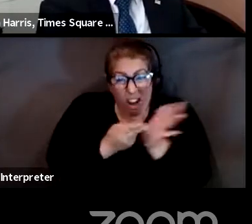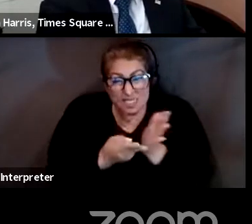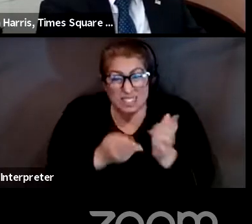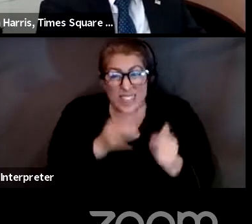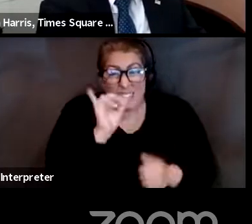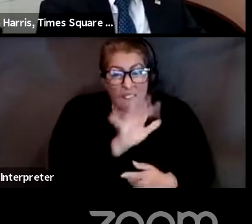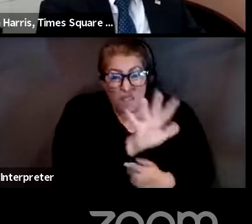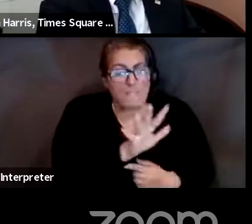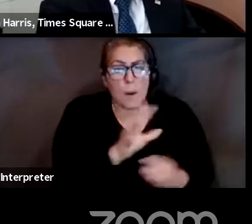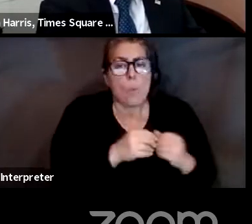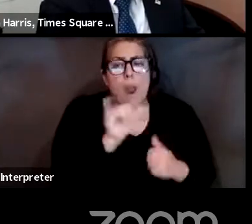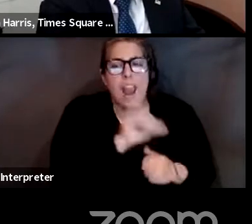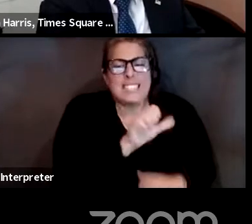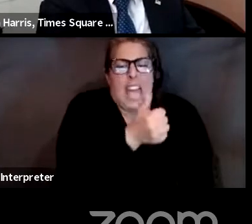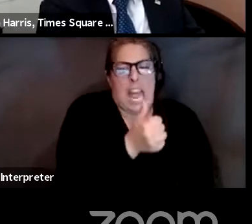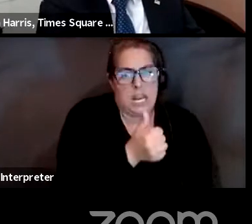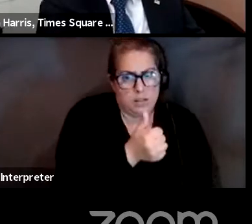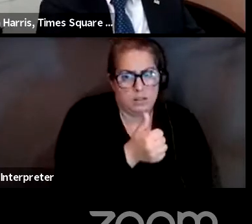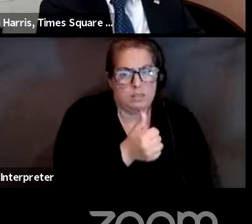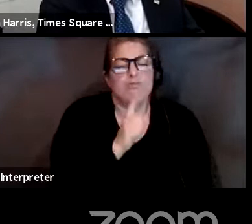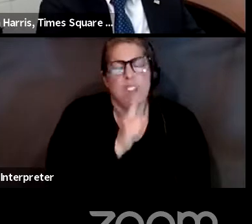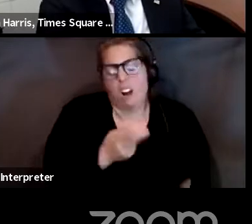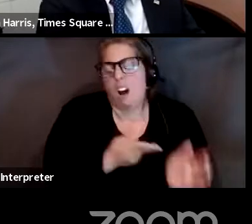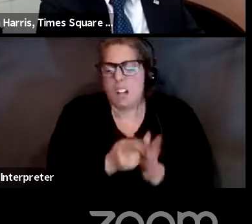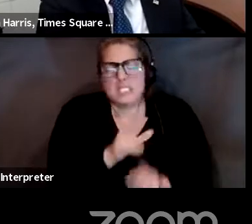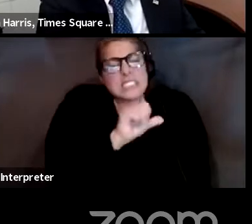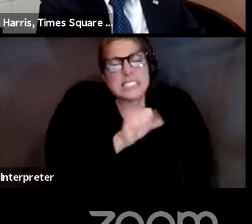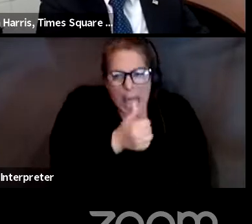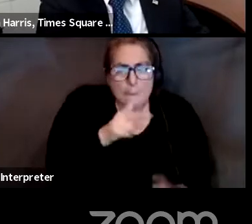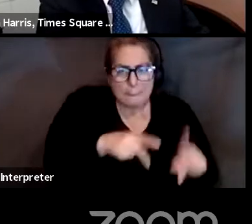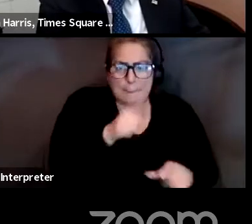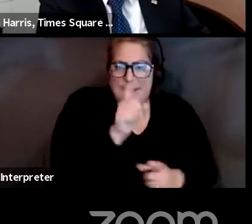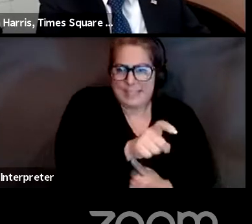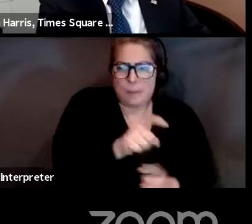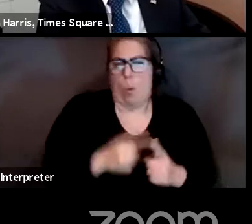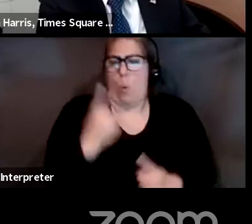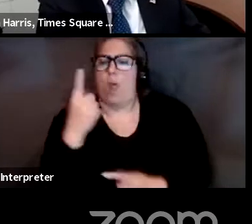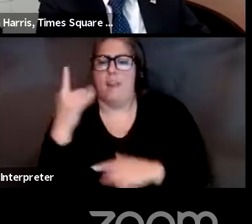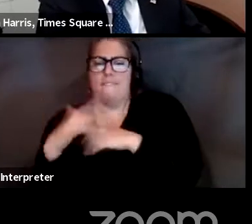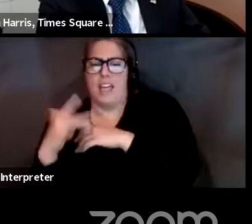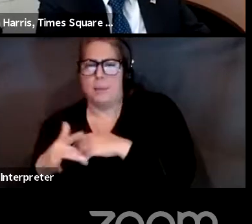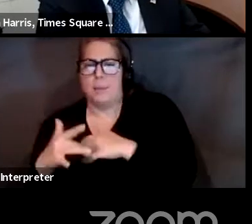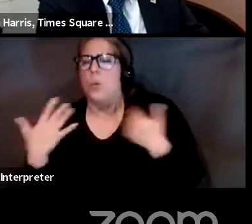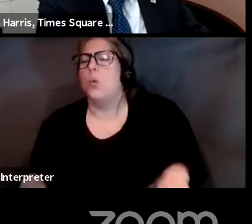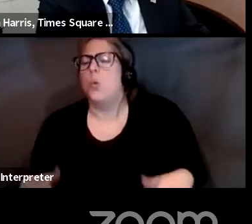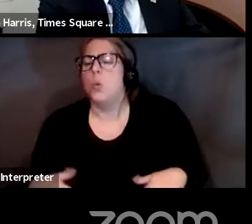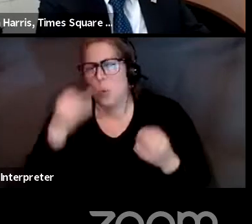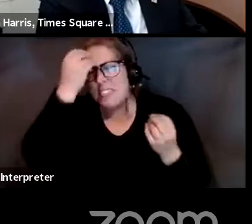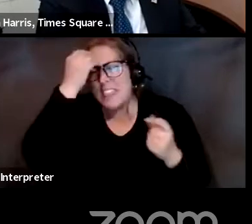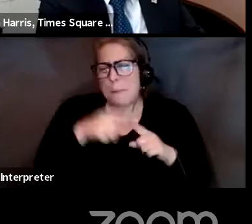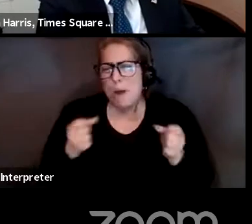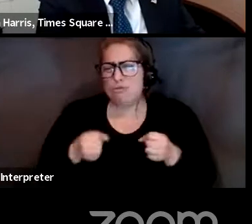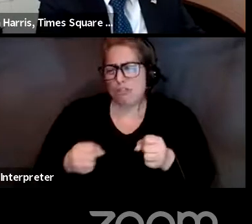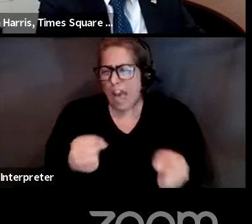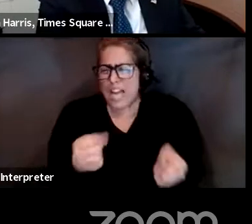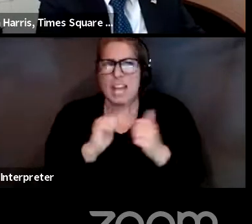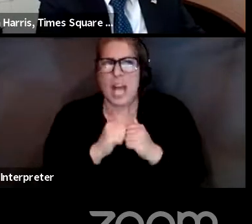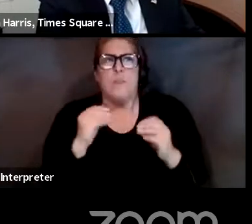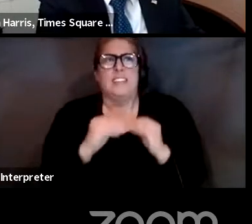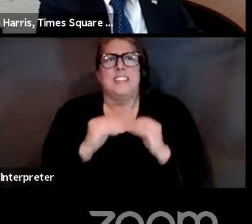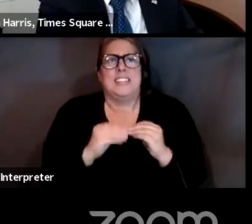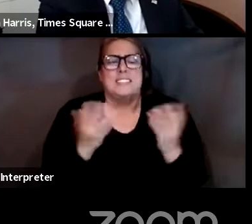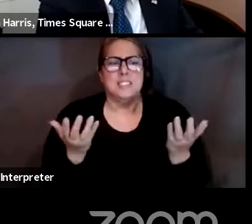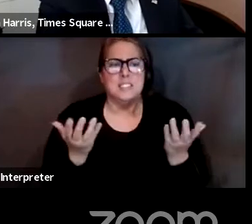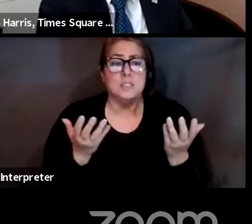10-to-1 in terms of people that actually need this housing. So it's really important that we think about strategies and that we